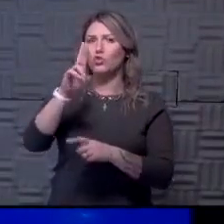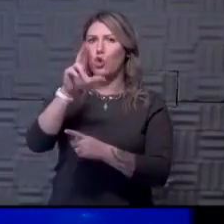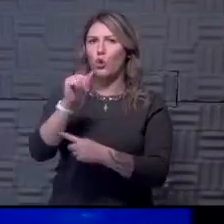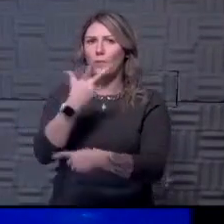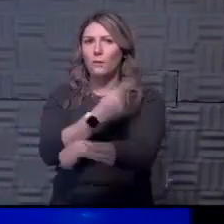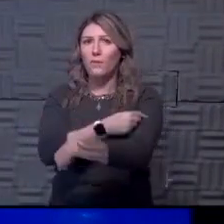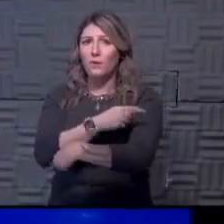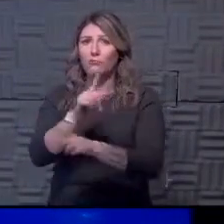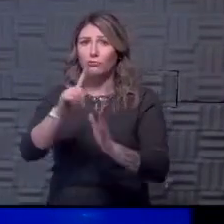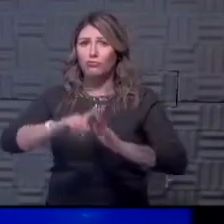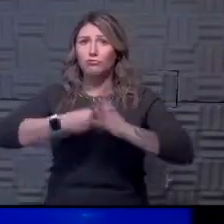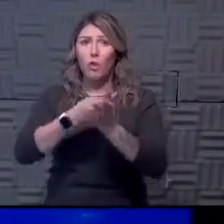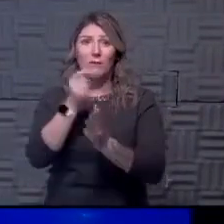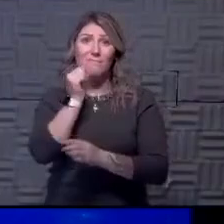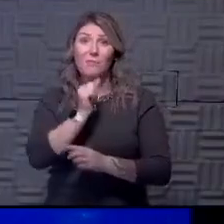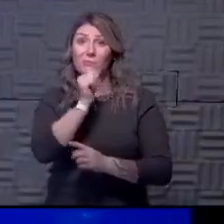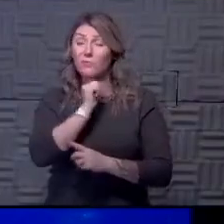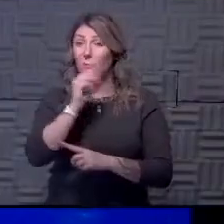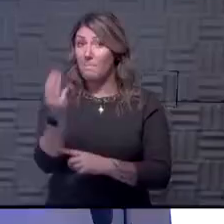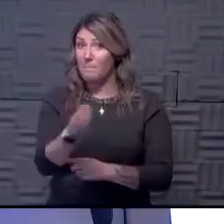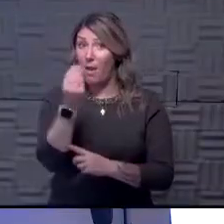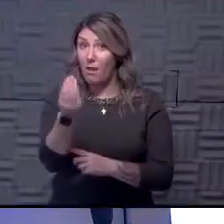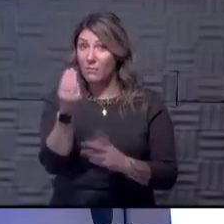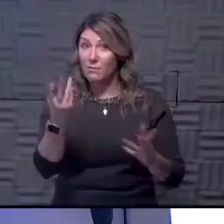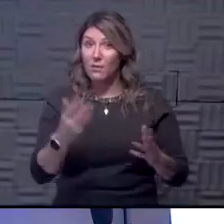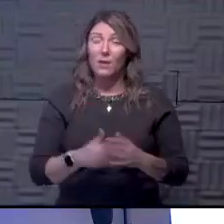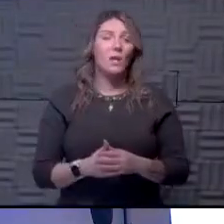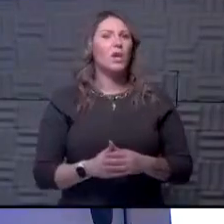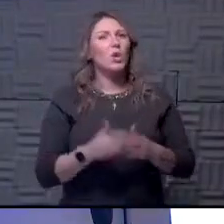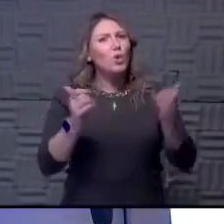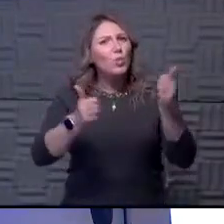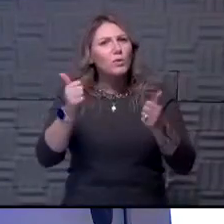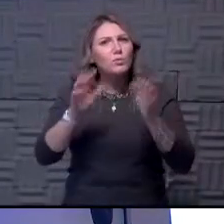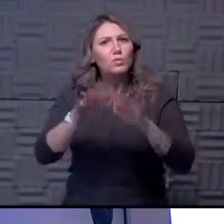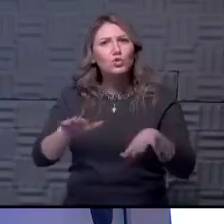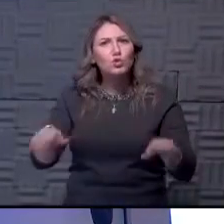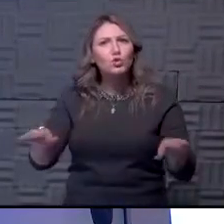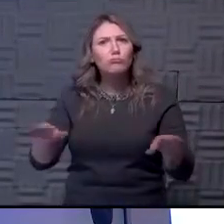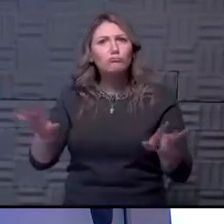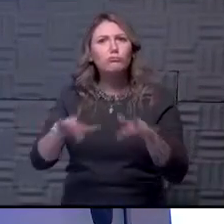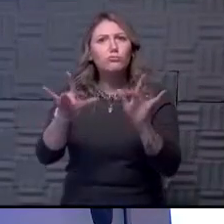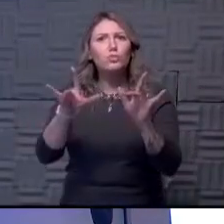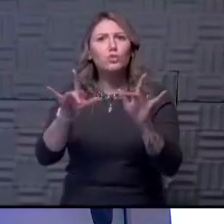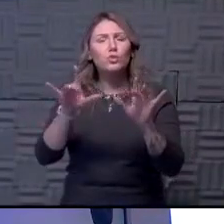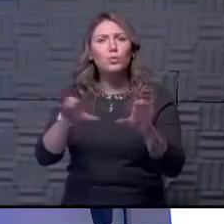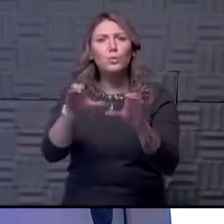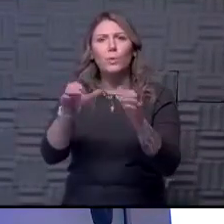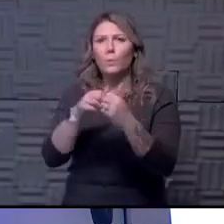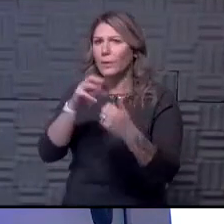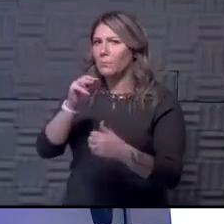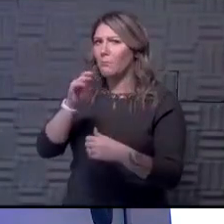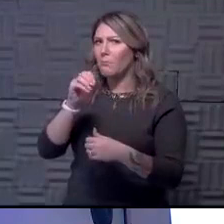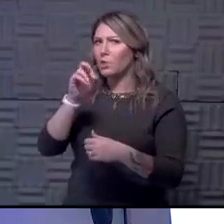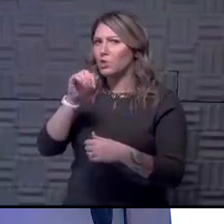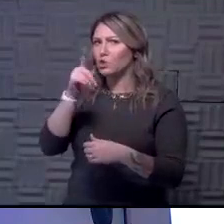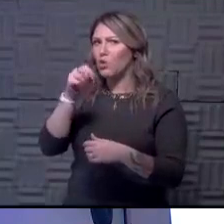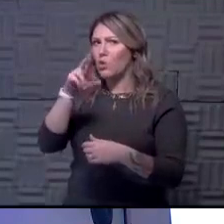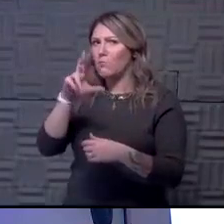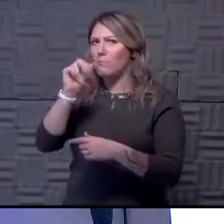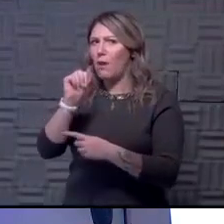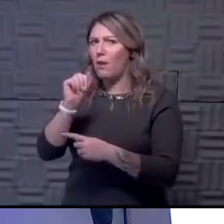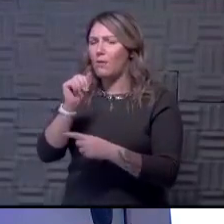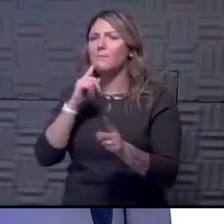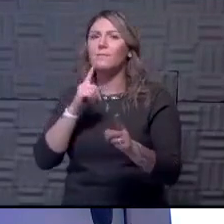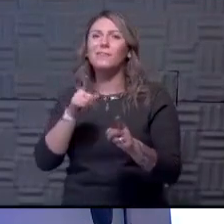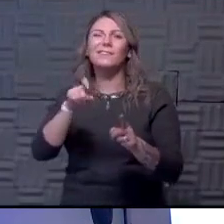apparently in Arizona on Monday. Yeah, and I don't know if which one it's is this Children's Monday, doing? today, or next. Is Children's doing it with Moderna? I'm not sure. I don't know what they're doing. So